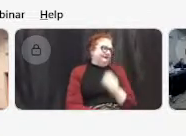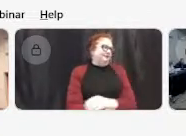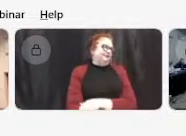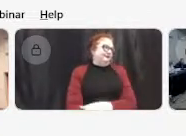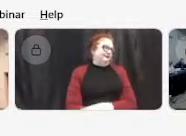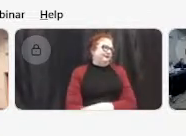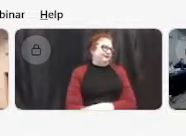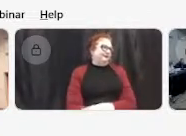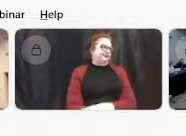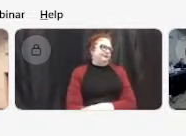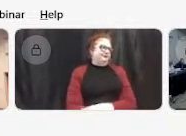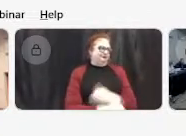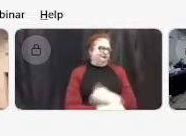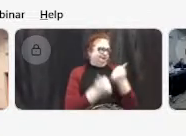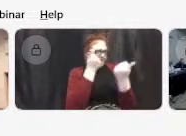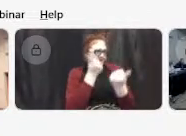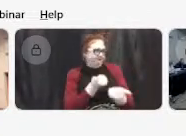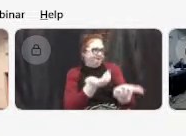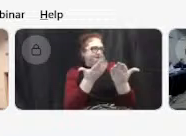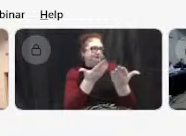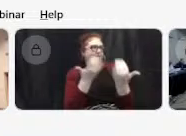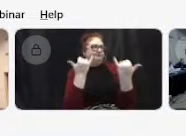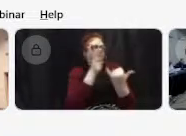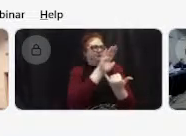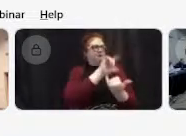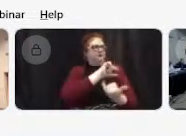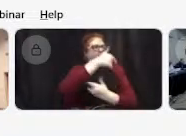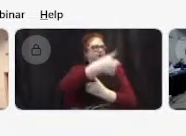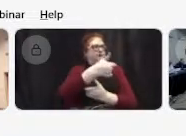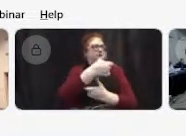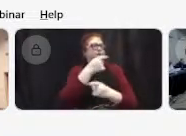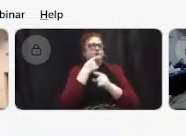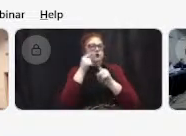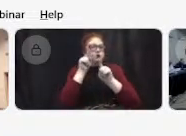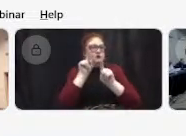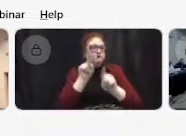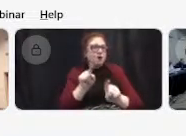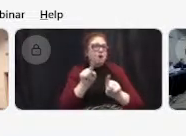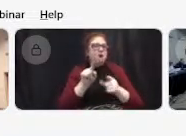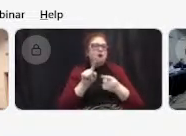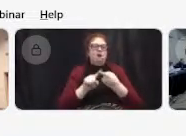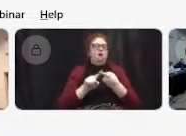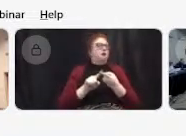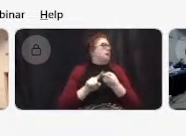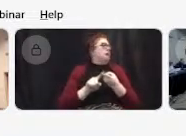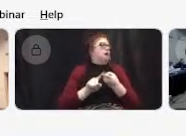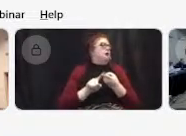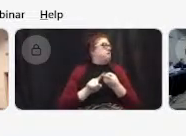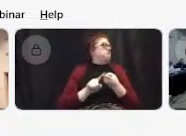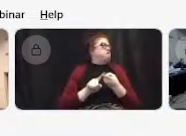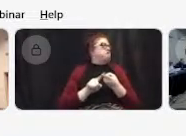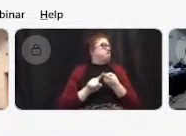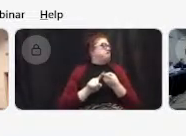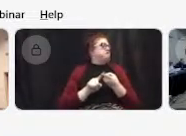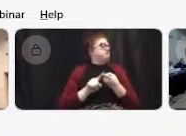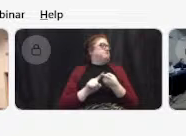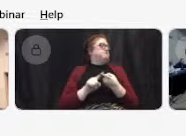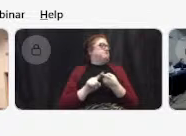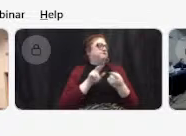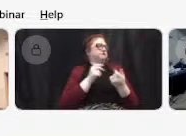The floor is yours. Feel free to respond to any of the alleges that